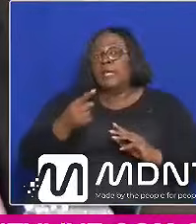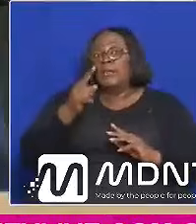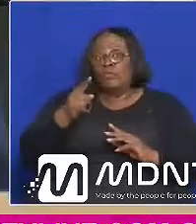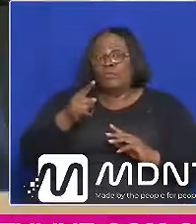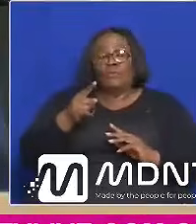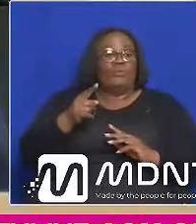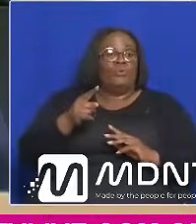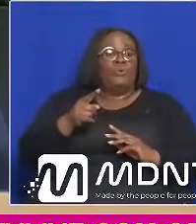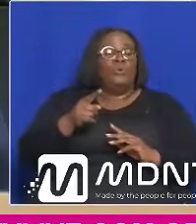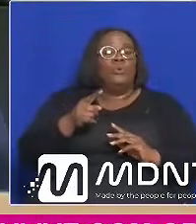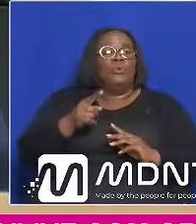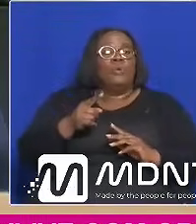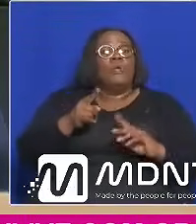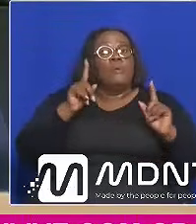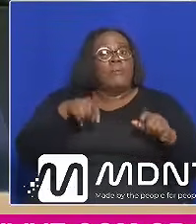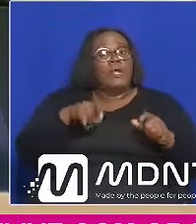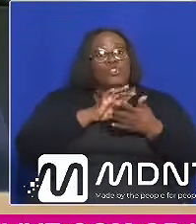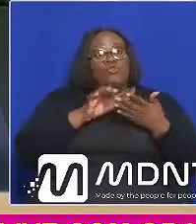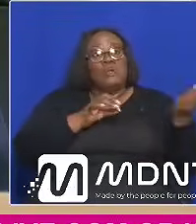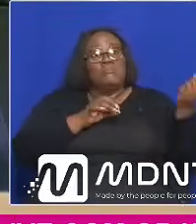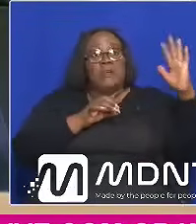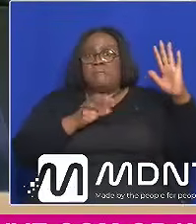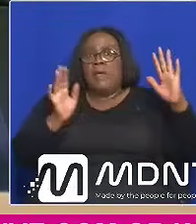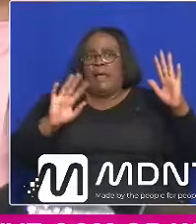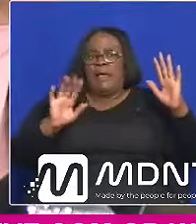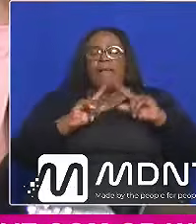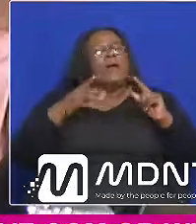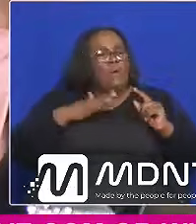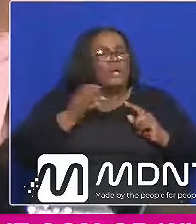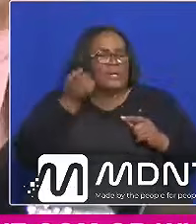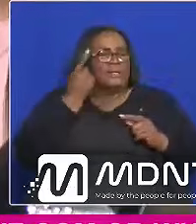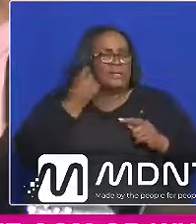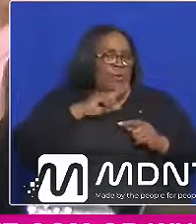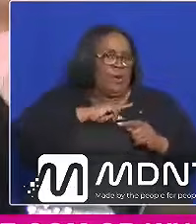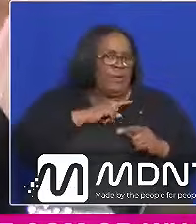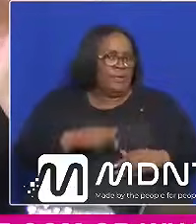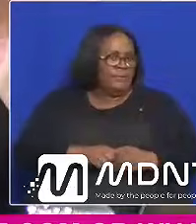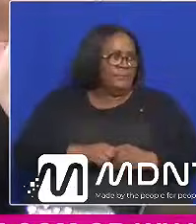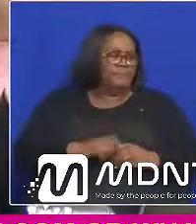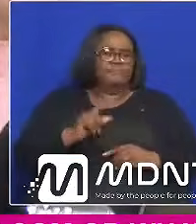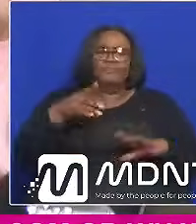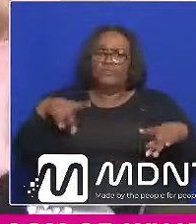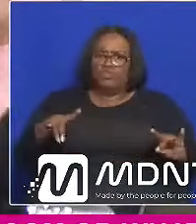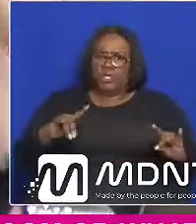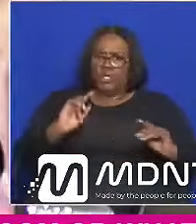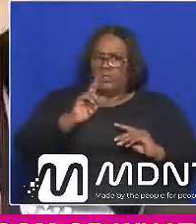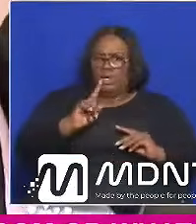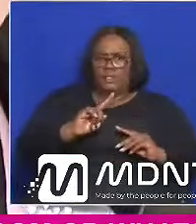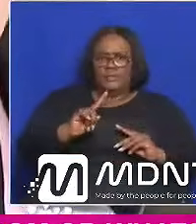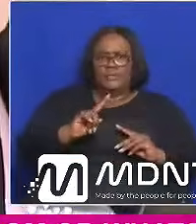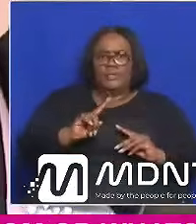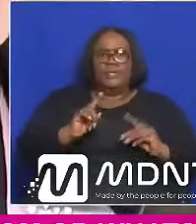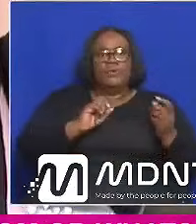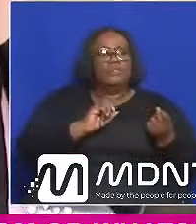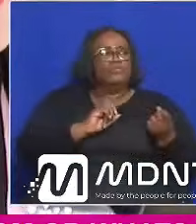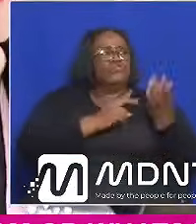be taken off screen, but I want to understand. Chairperson, the issue was that it was displayed there, and that was what I was